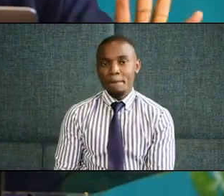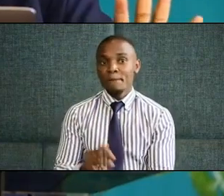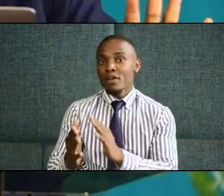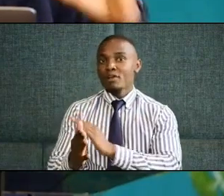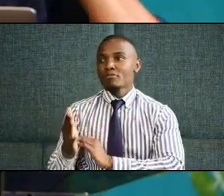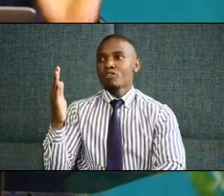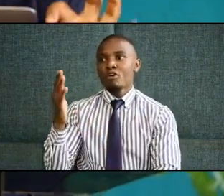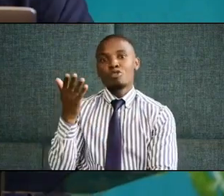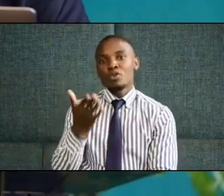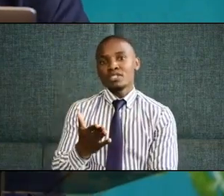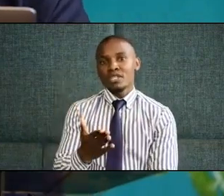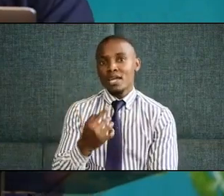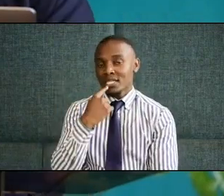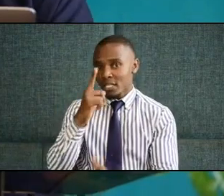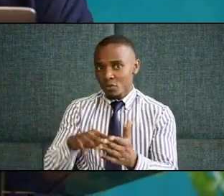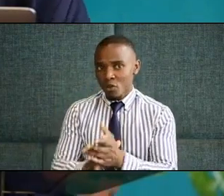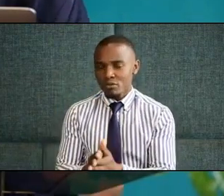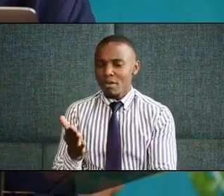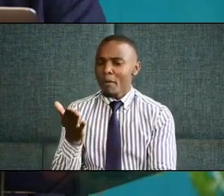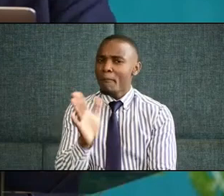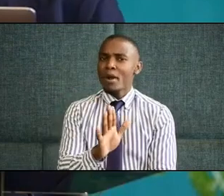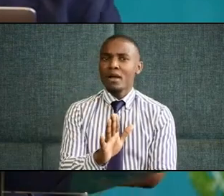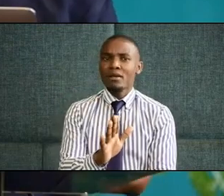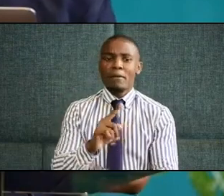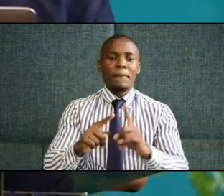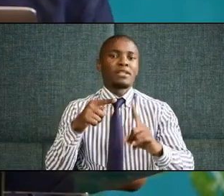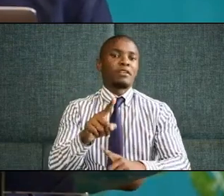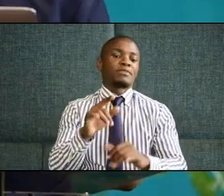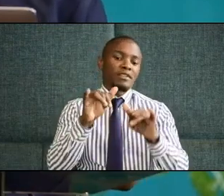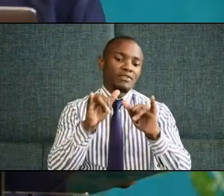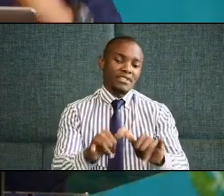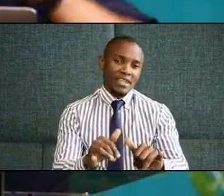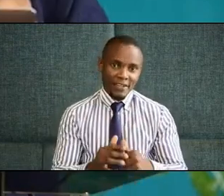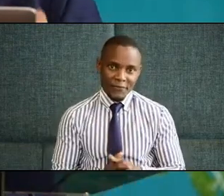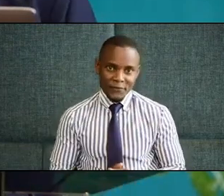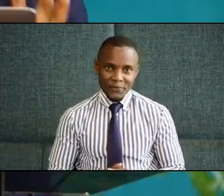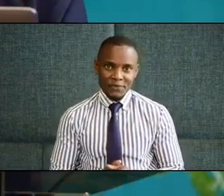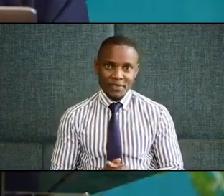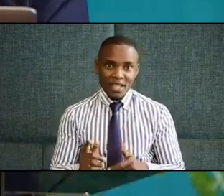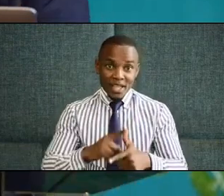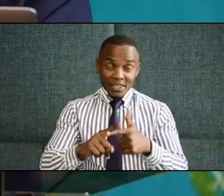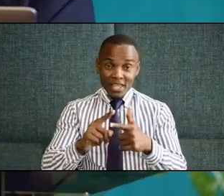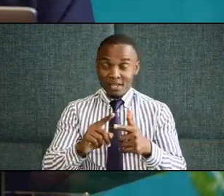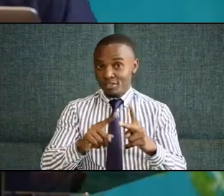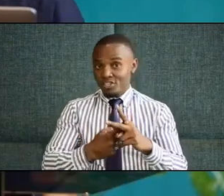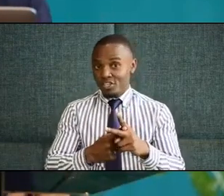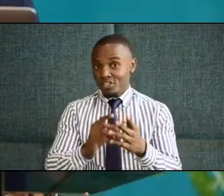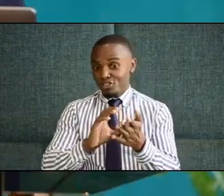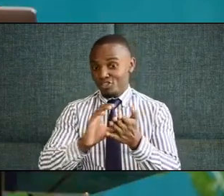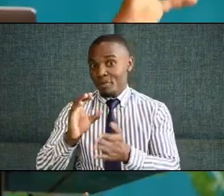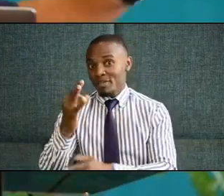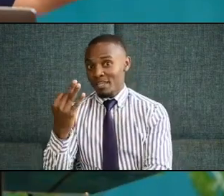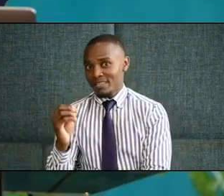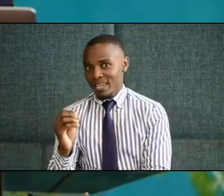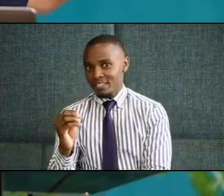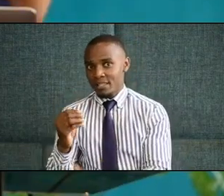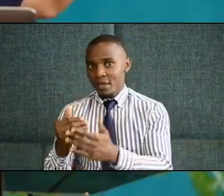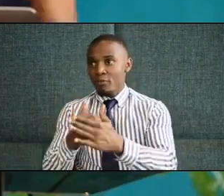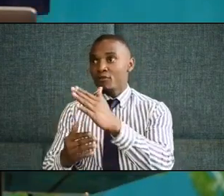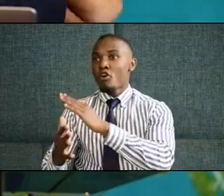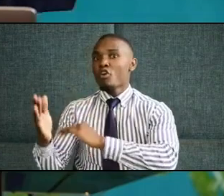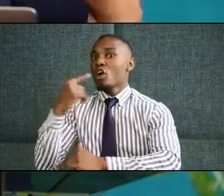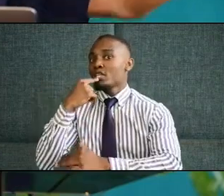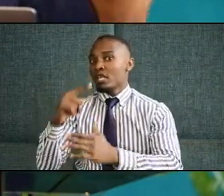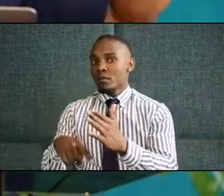God was clear, return, he would not go. Then in Genesis chapter 30, before God would tell